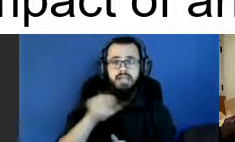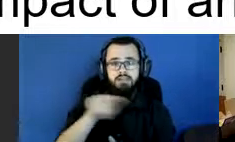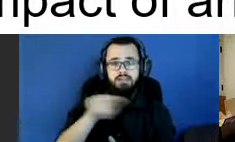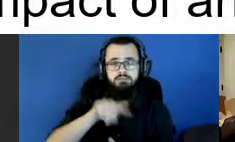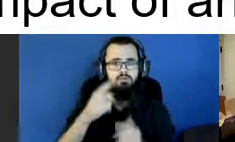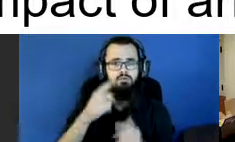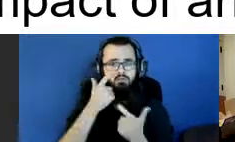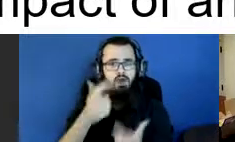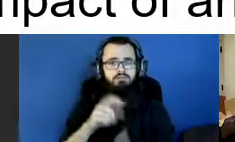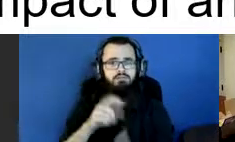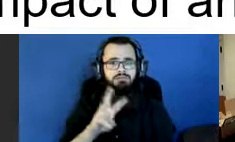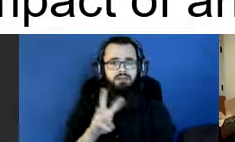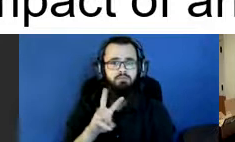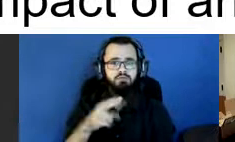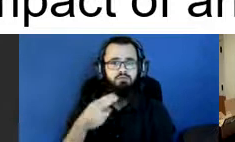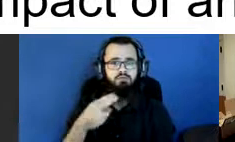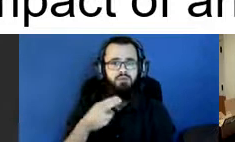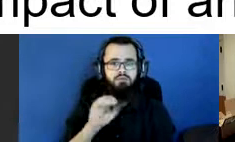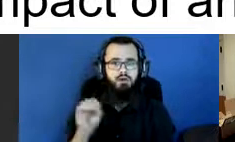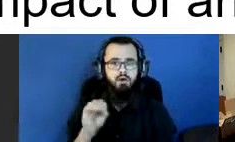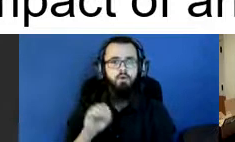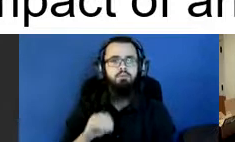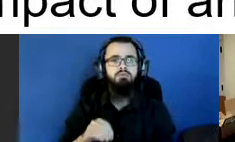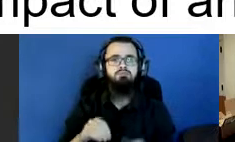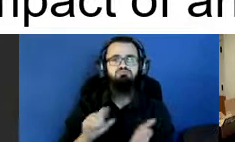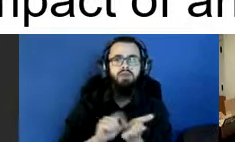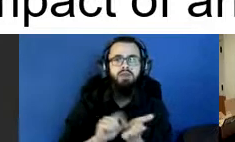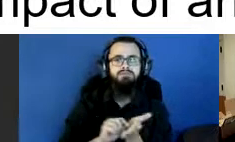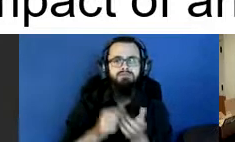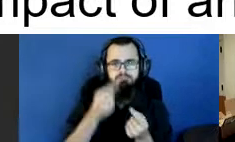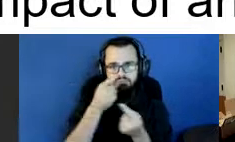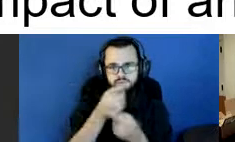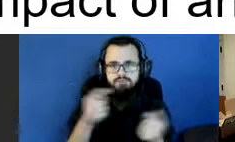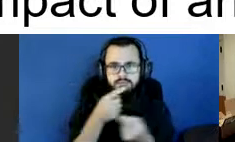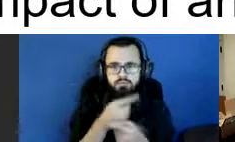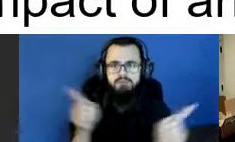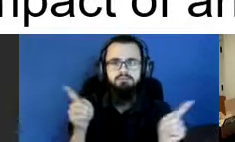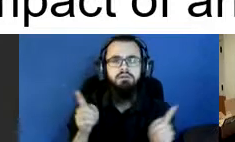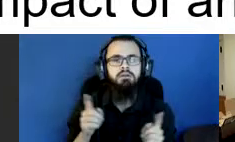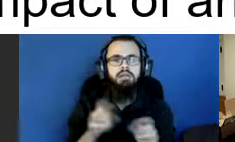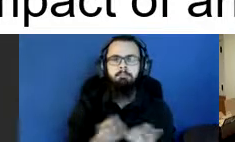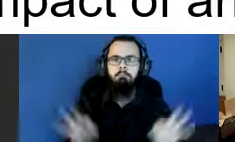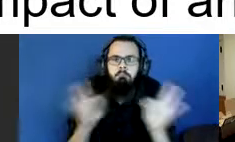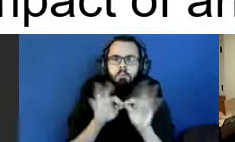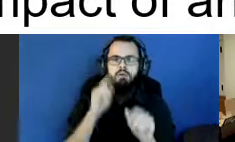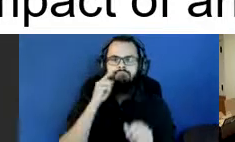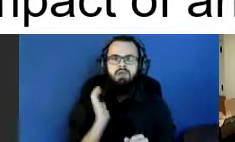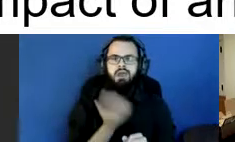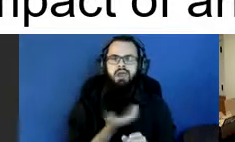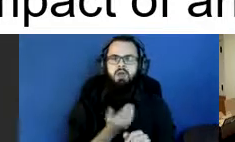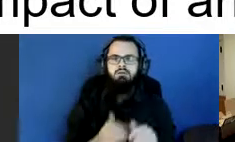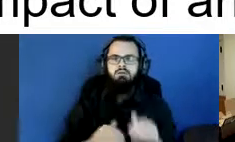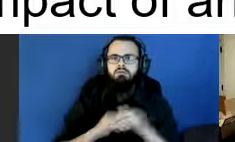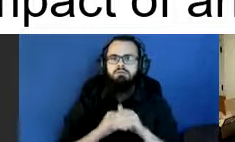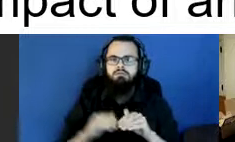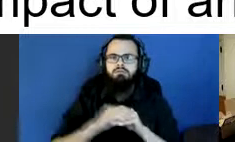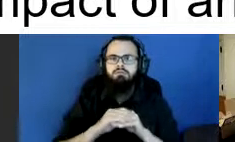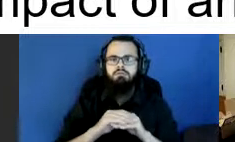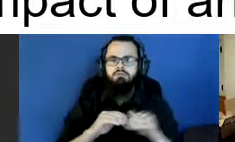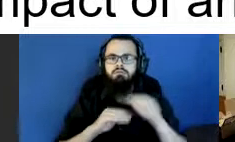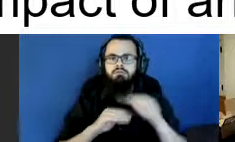press briefings, one of the things that they'll talk about is how important this layered approach is. And many countries have been able to successfully